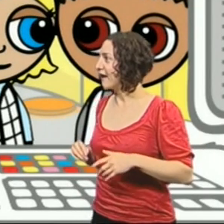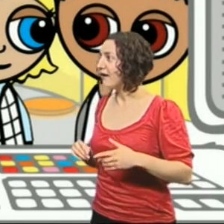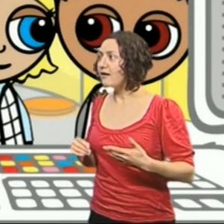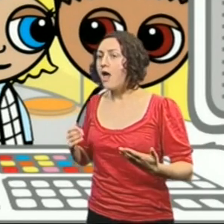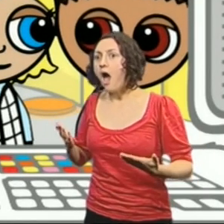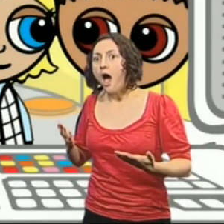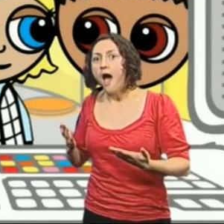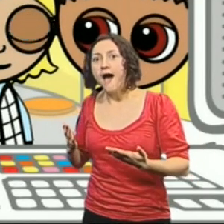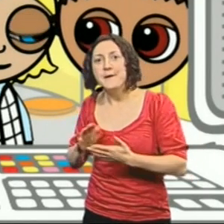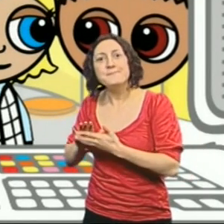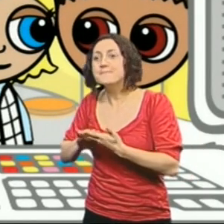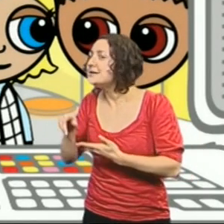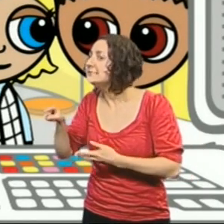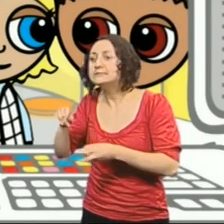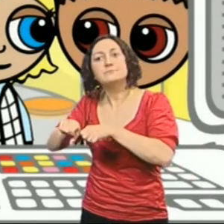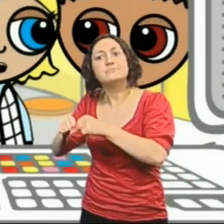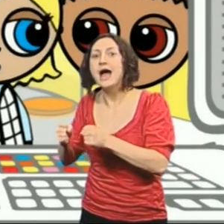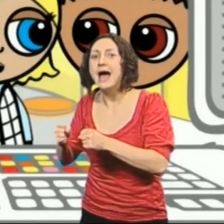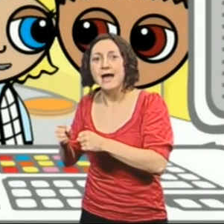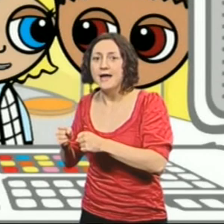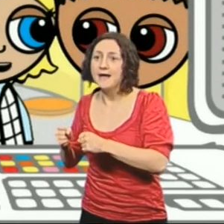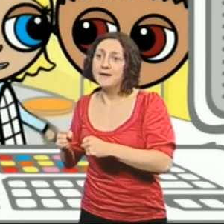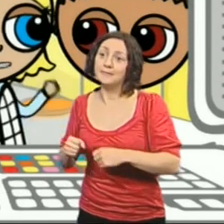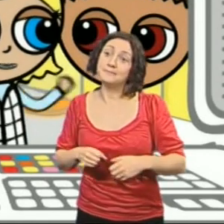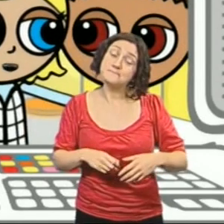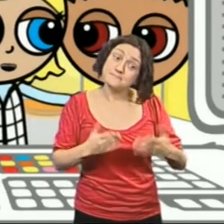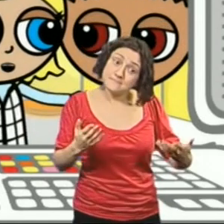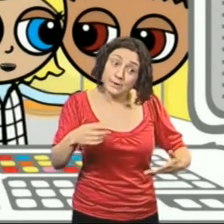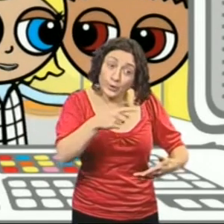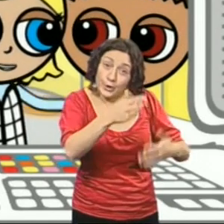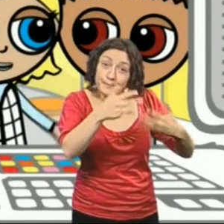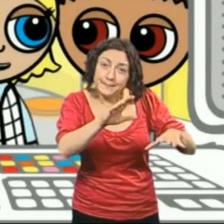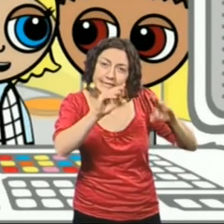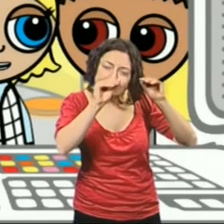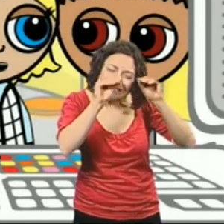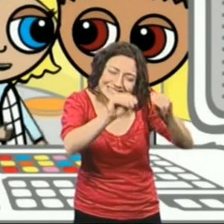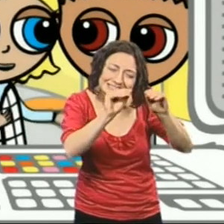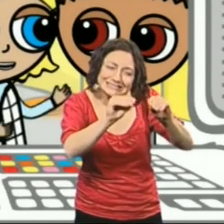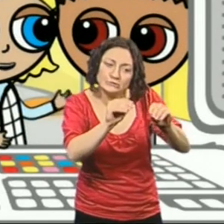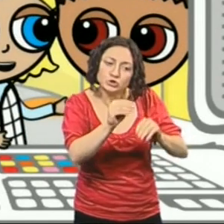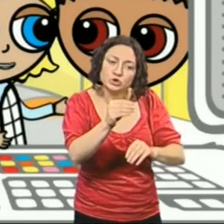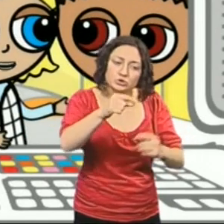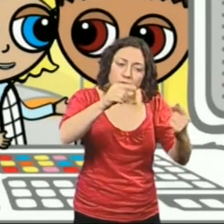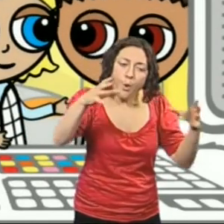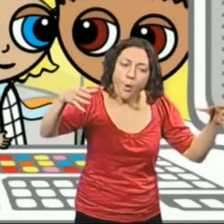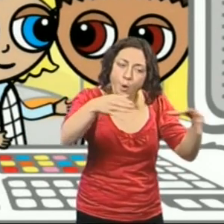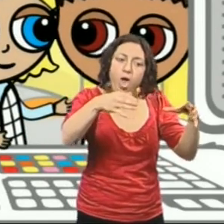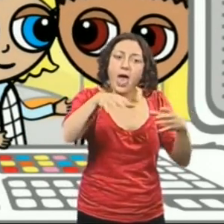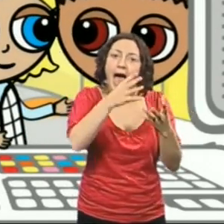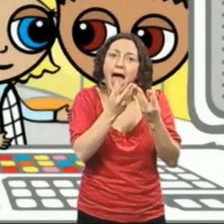Oops. So Noel didn't break the car. No, but at least you taught Bindi and Virgil to help their friends,